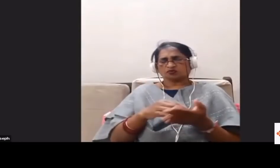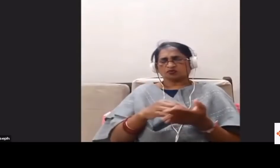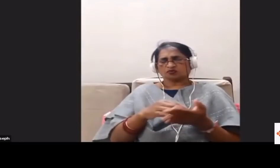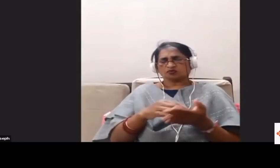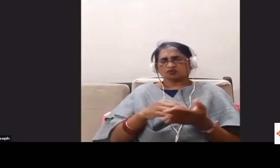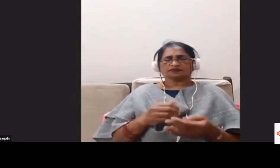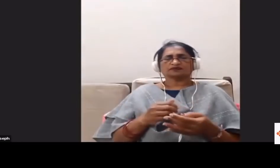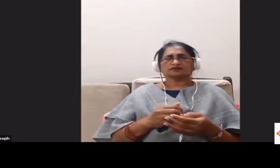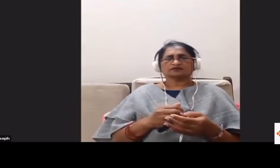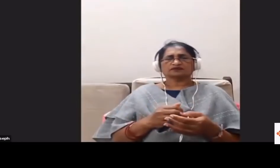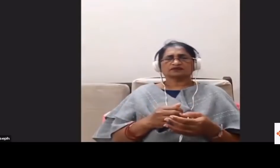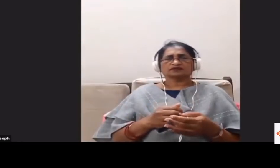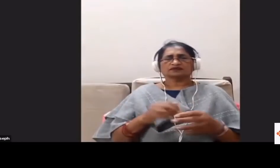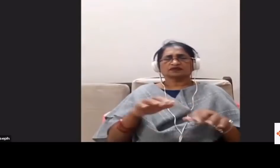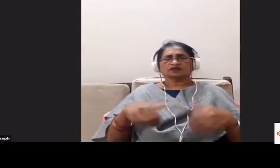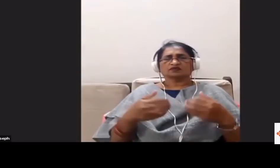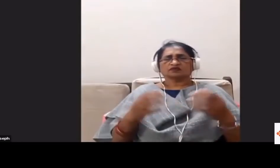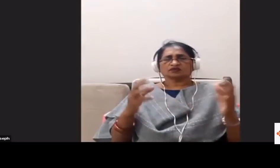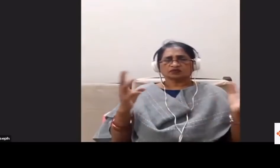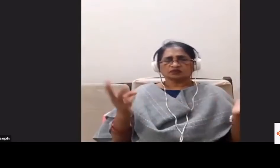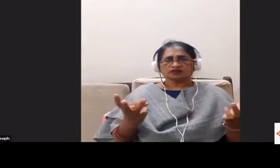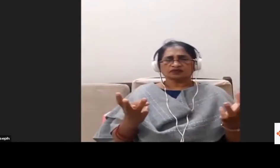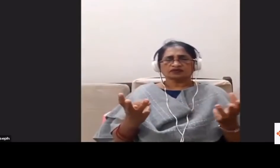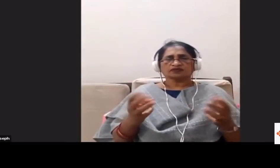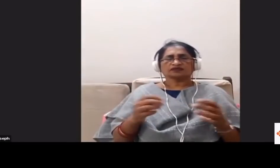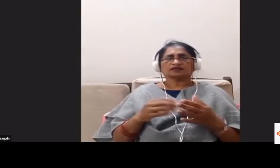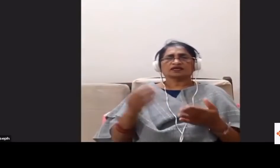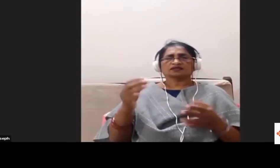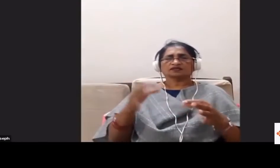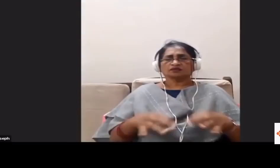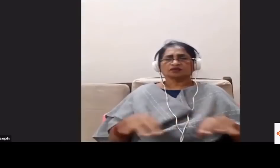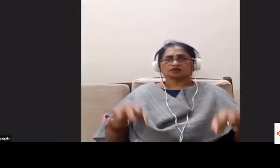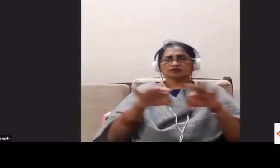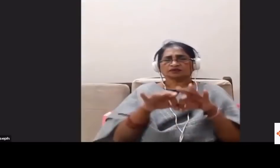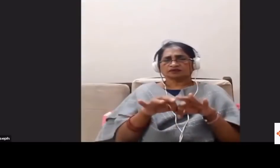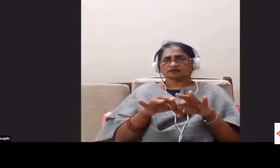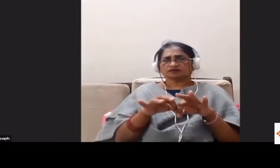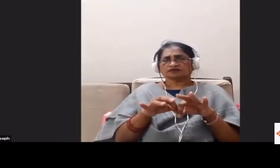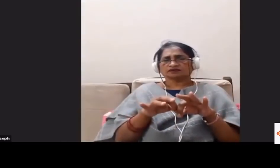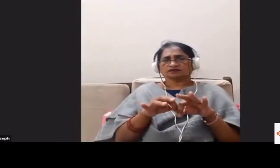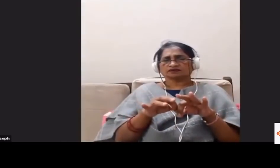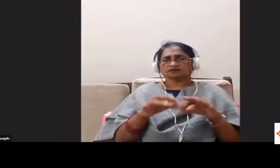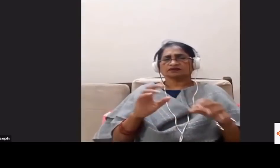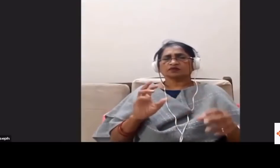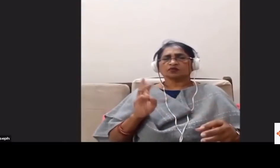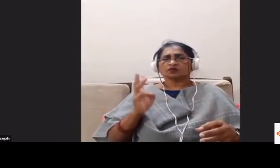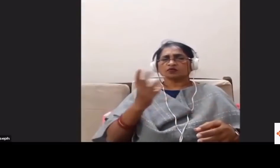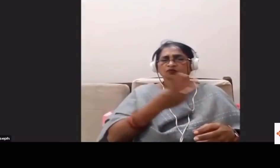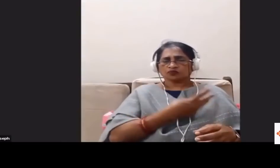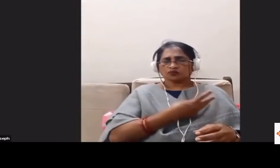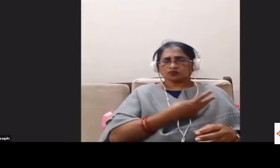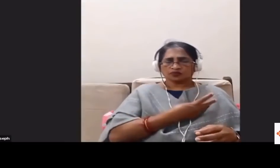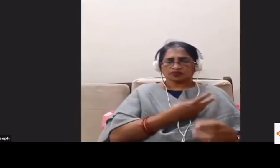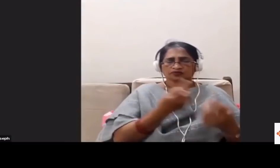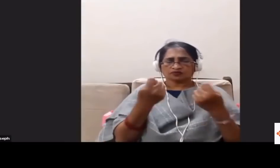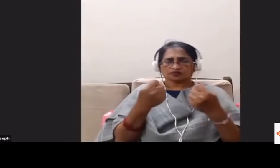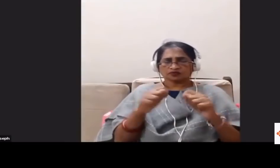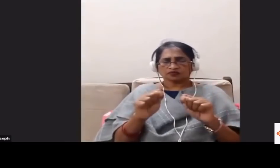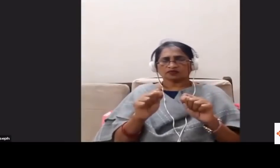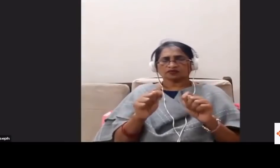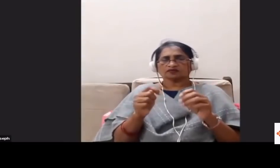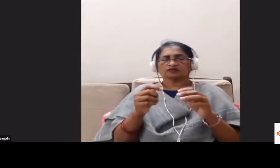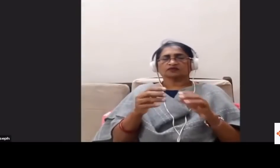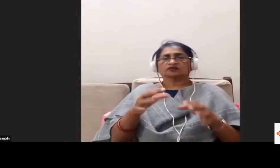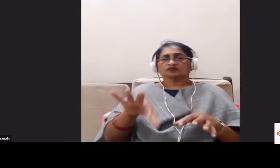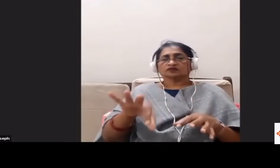world a better place for everyone. But more importantly as well, is that we are trying to explore